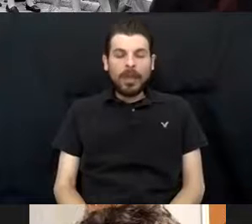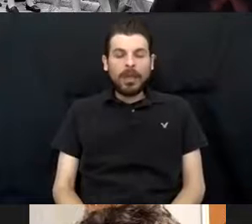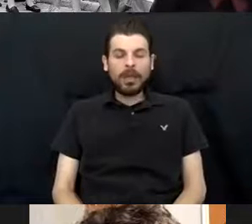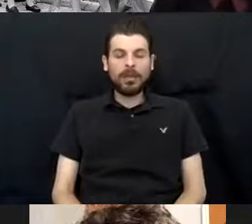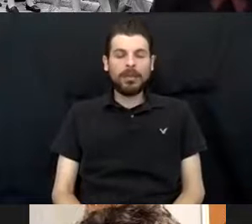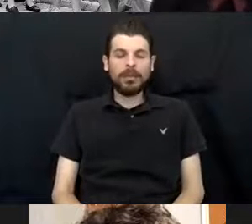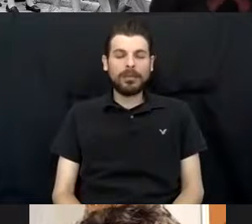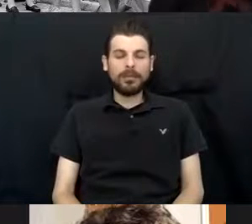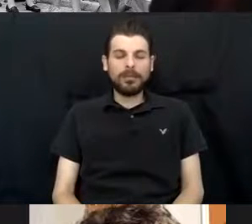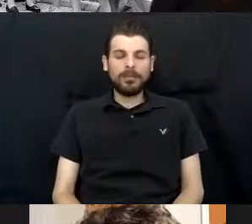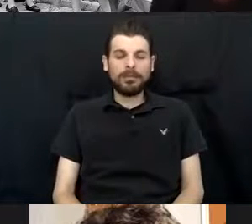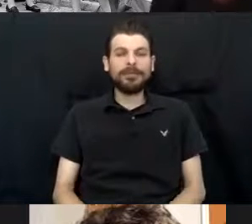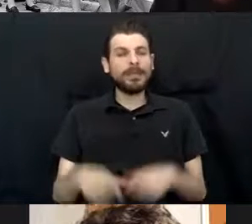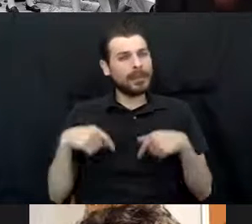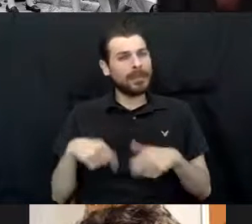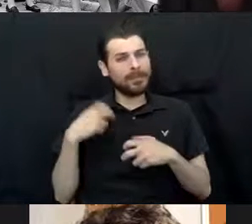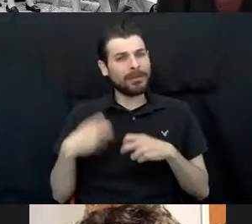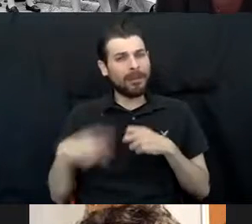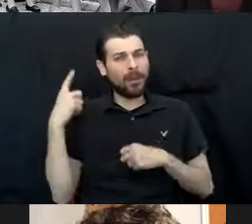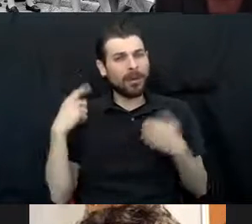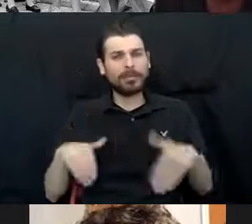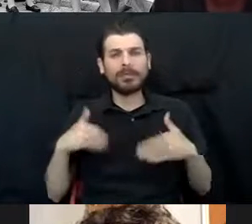Mm-hmm. This is a tough one to sing, y'all.